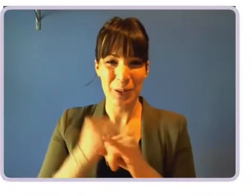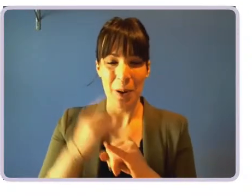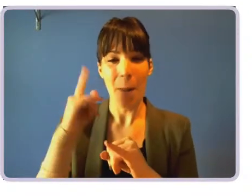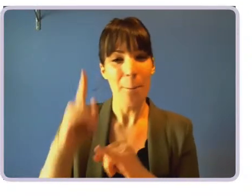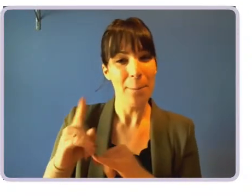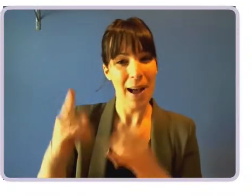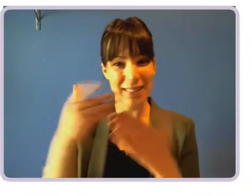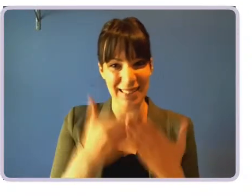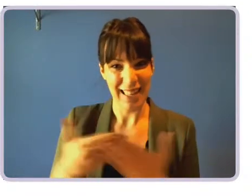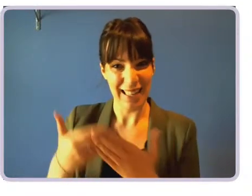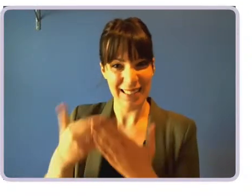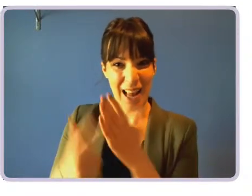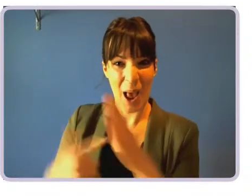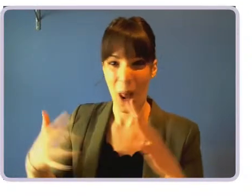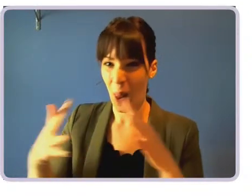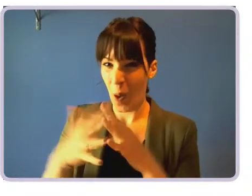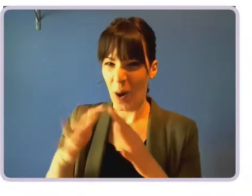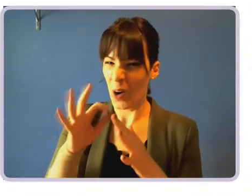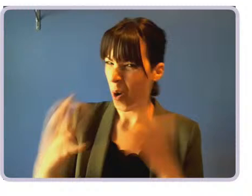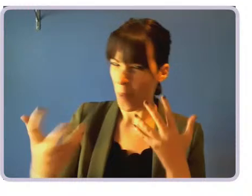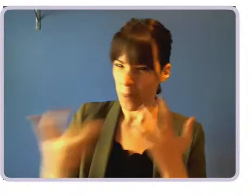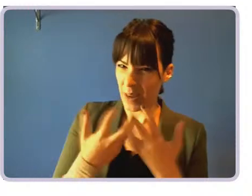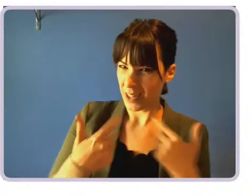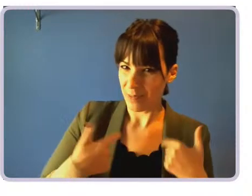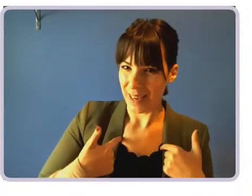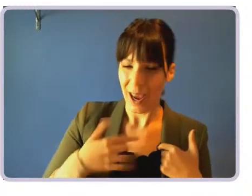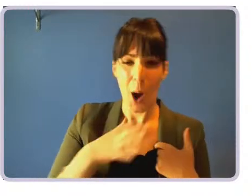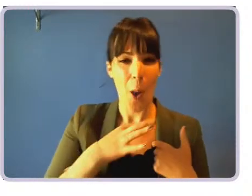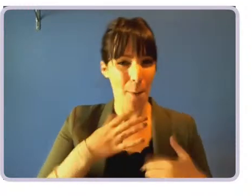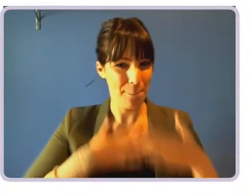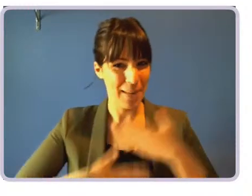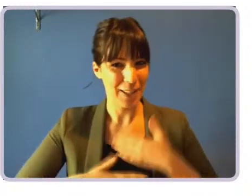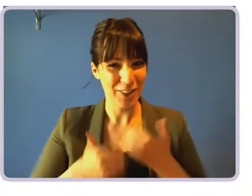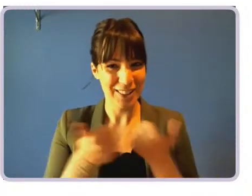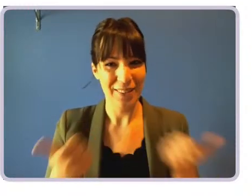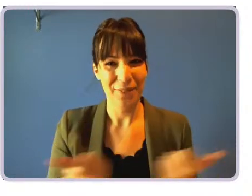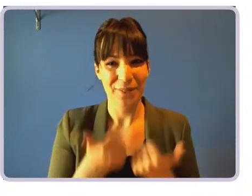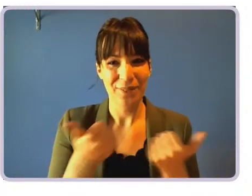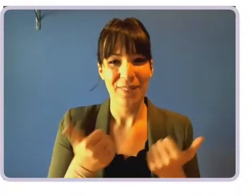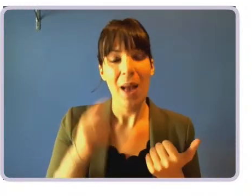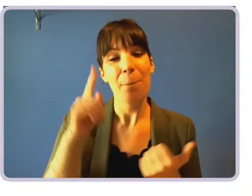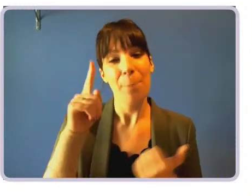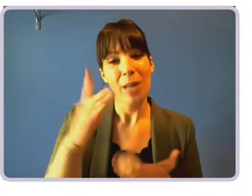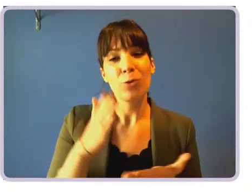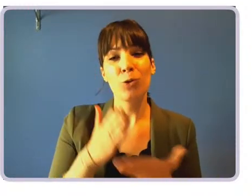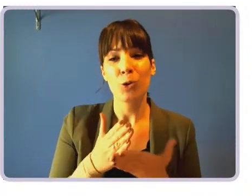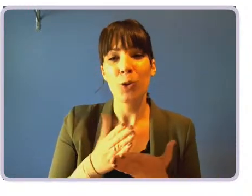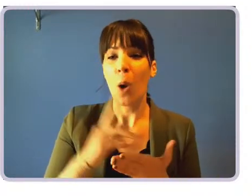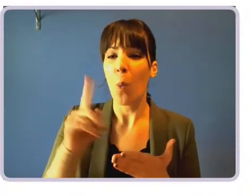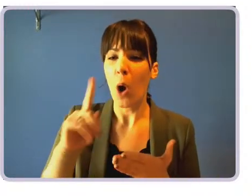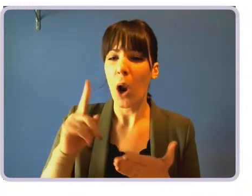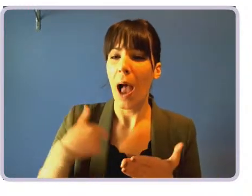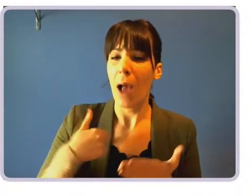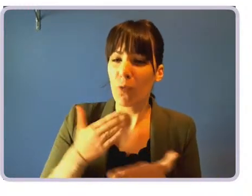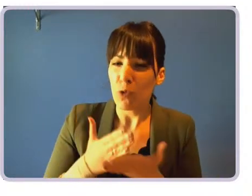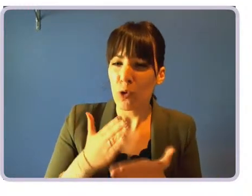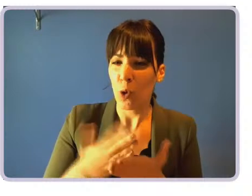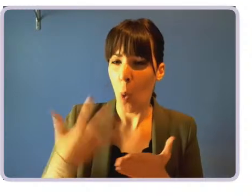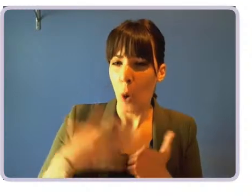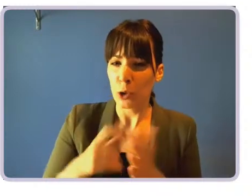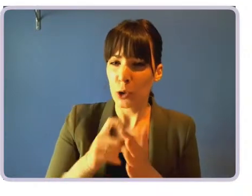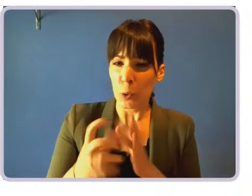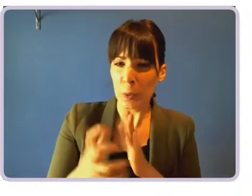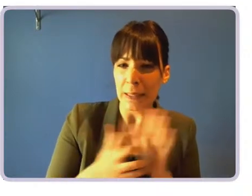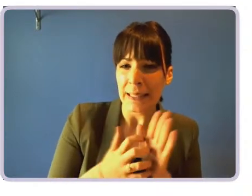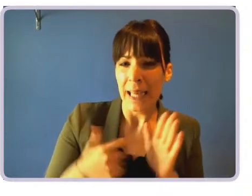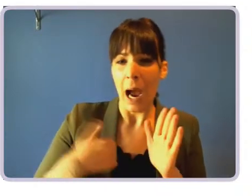patience. And really, when it came down to it, I just wanted to help people and help people to help themselves. So CFA suits